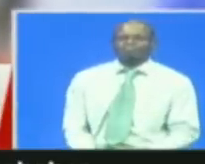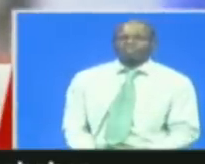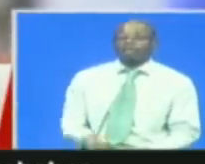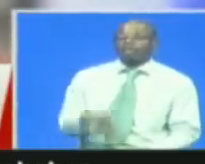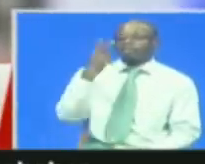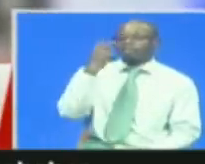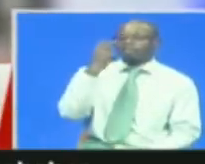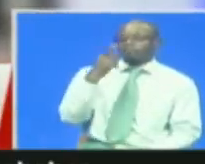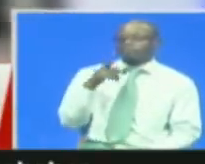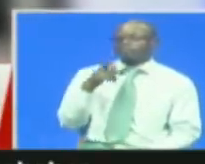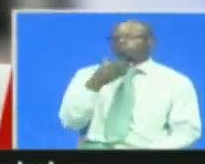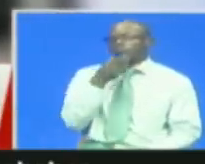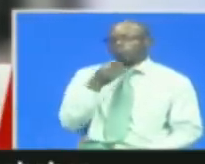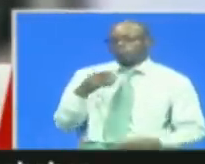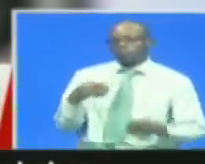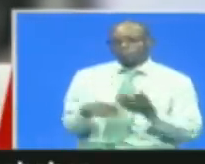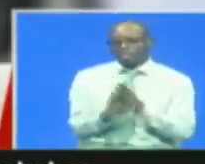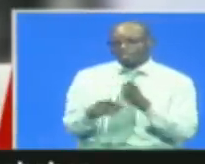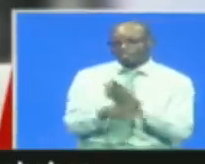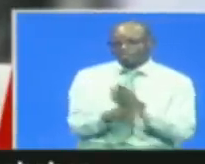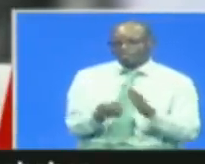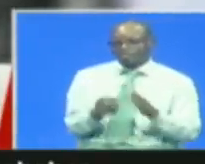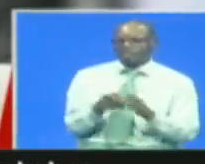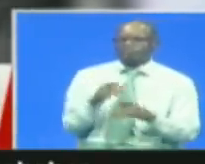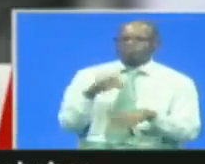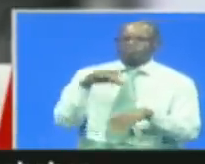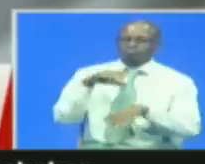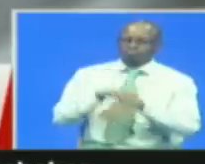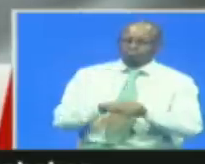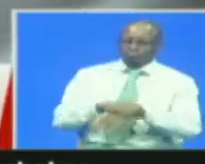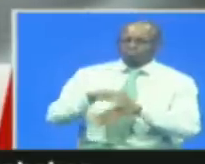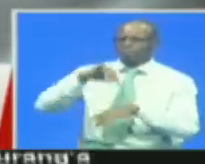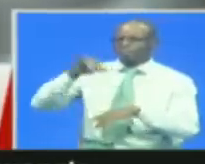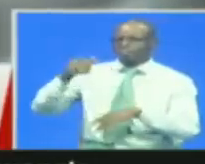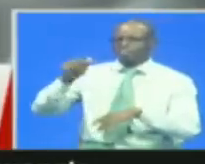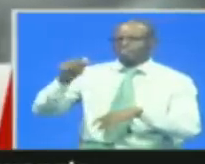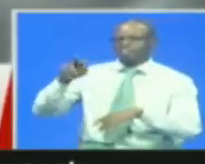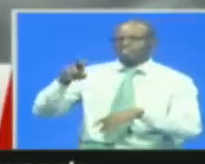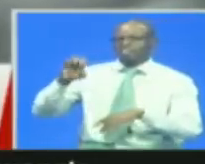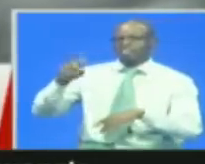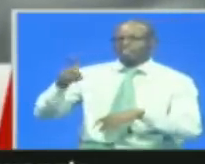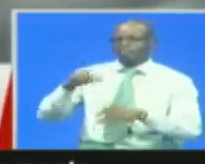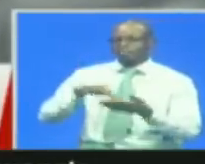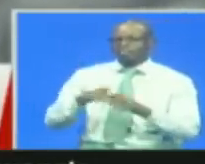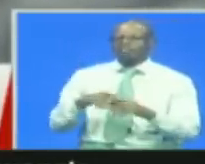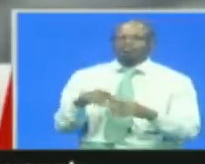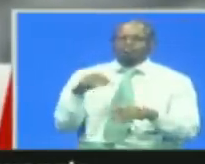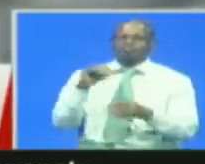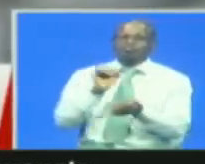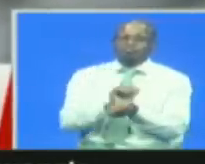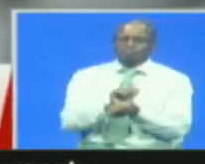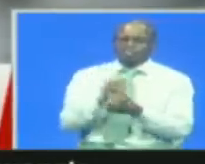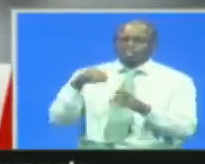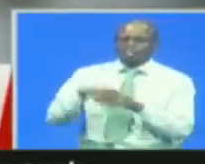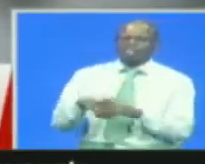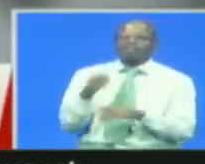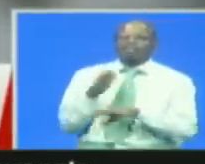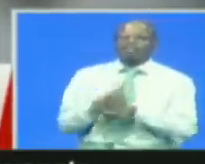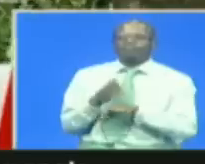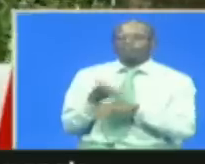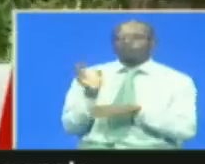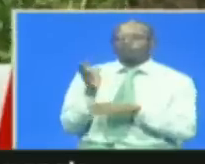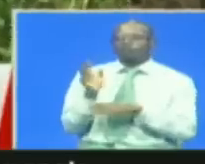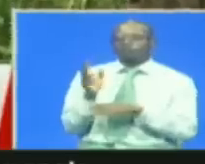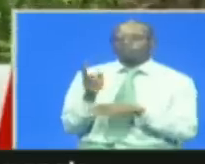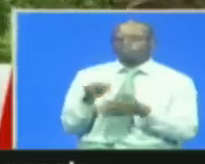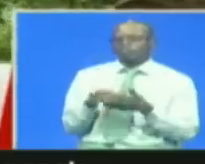Suspected fraudster Jared Kiaso Otieno was the latest to have been arrested in connection with the fake gold syndicate. But it is not his